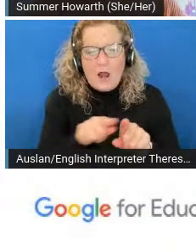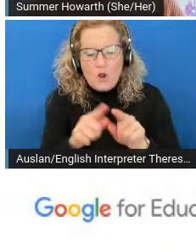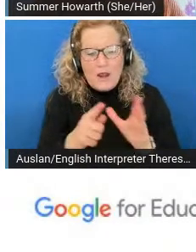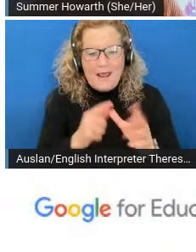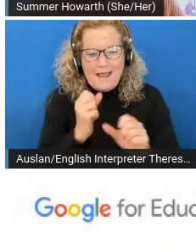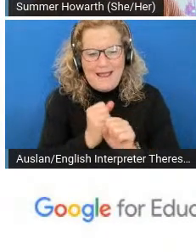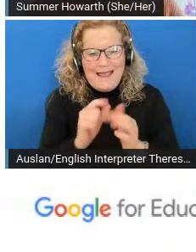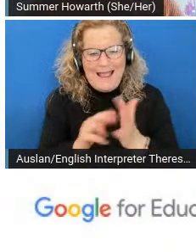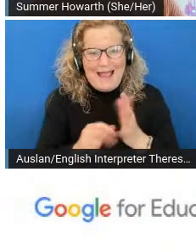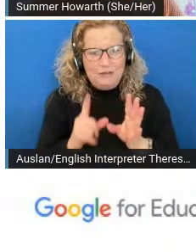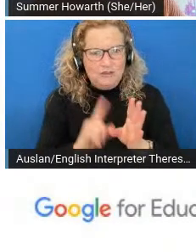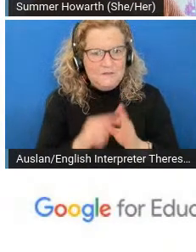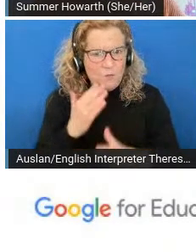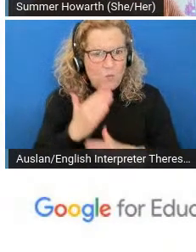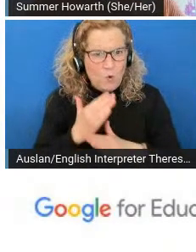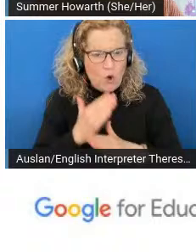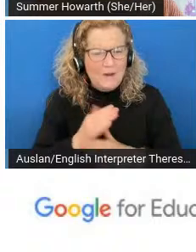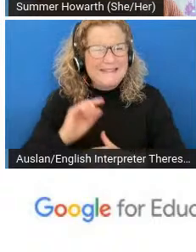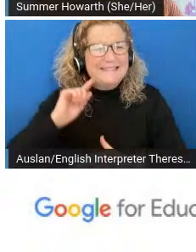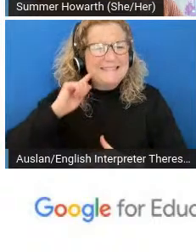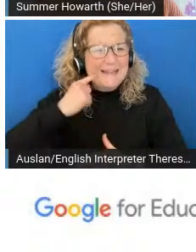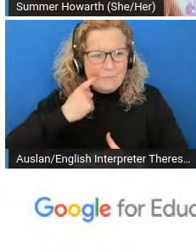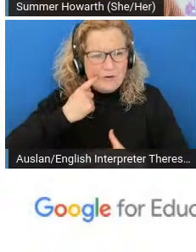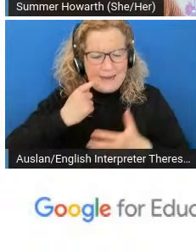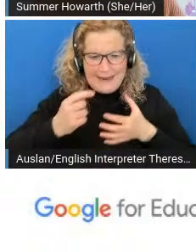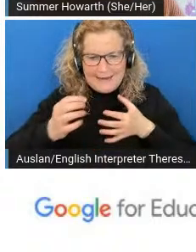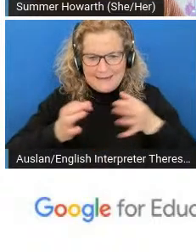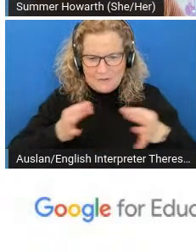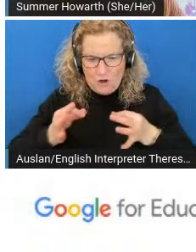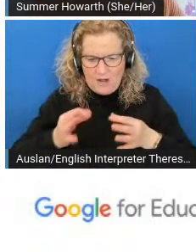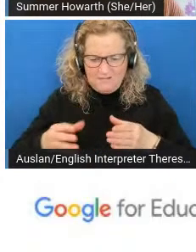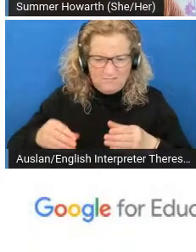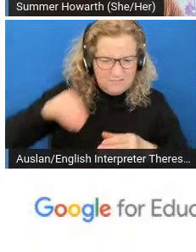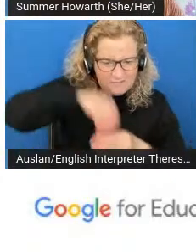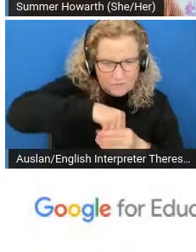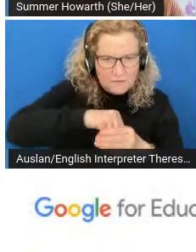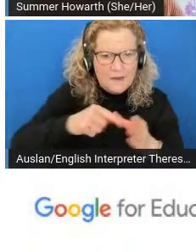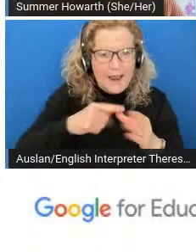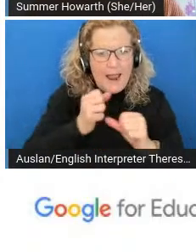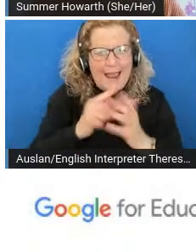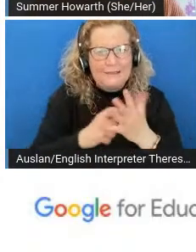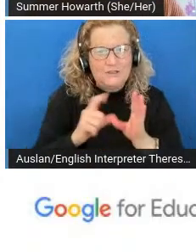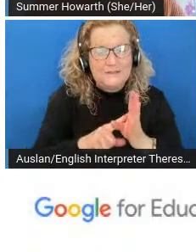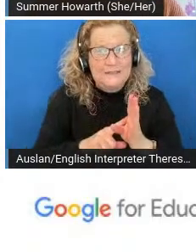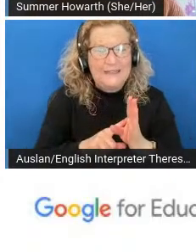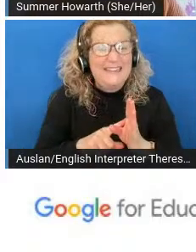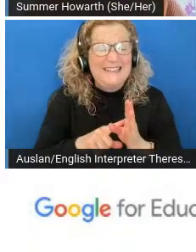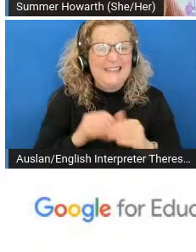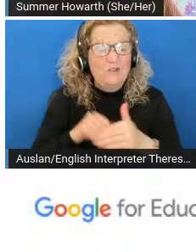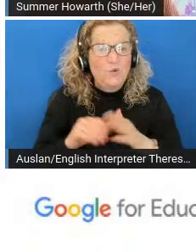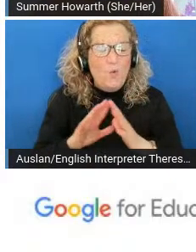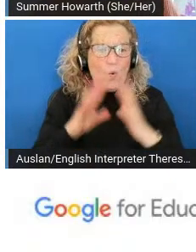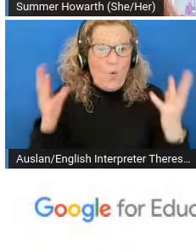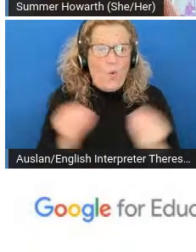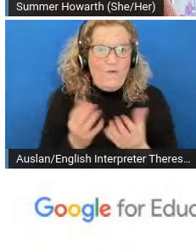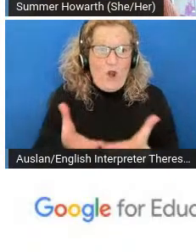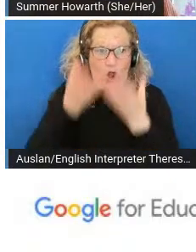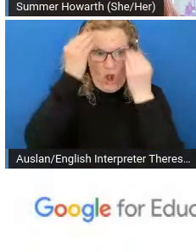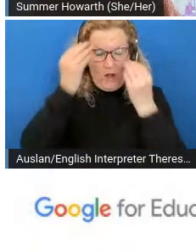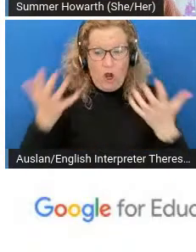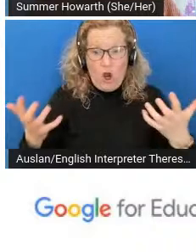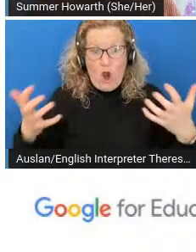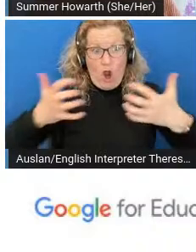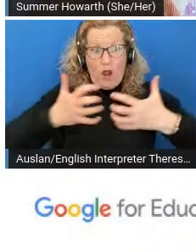are deliberately designing agency in to all of the learning that we are doing. And in fact, a hybrid